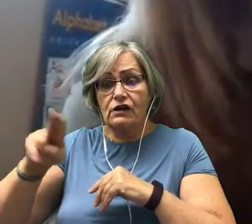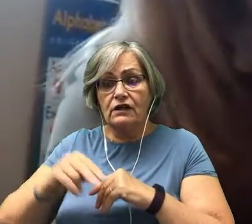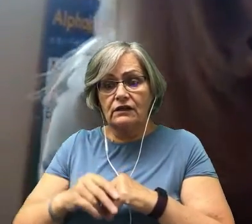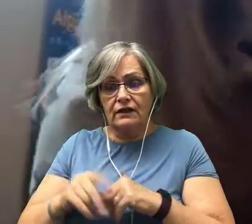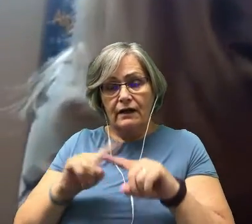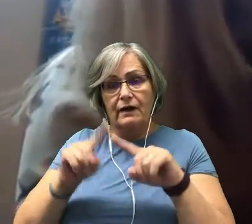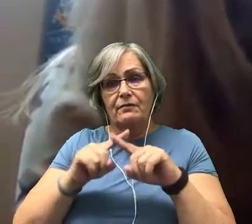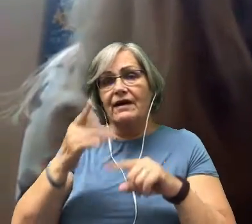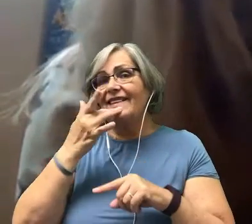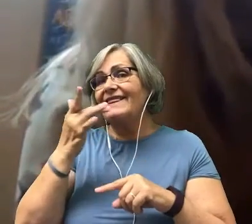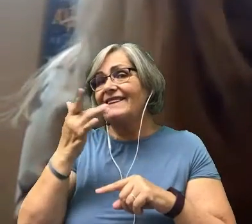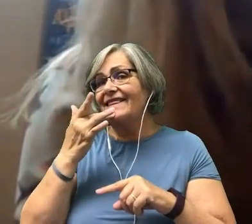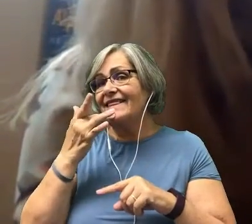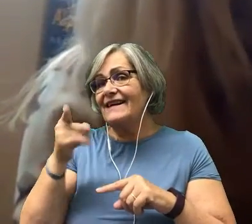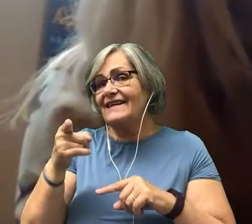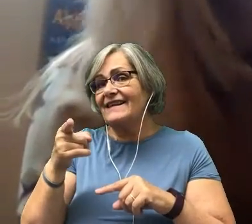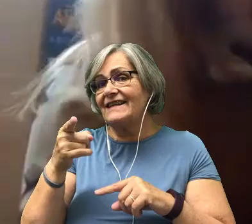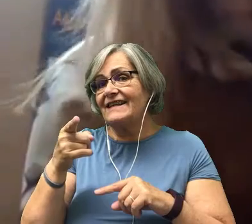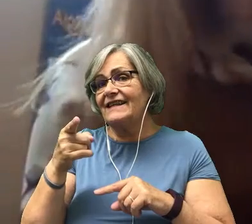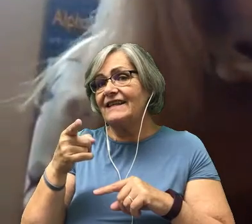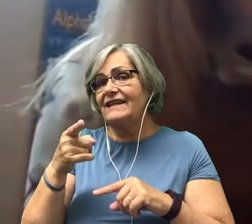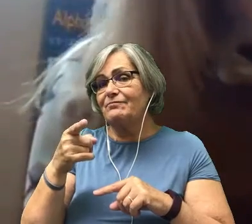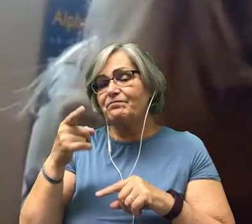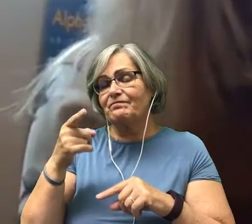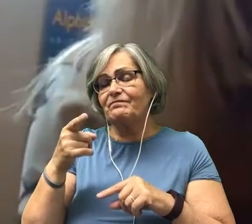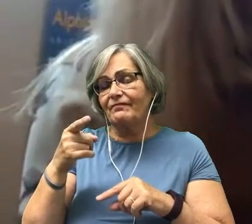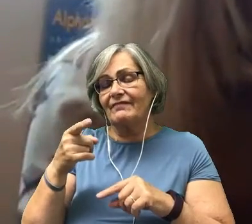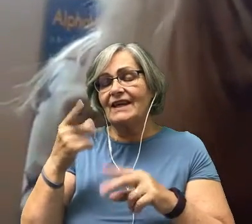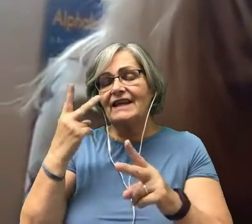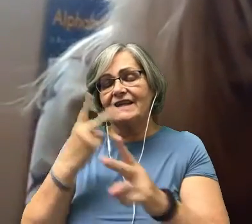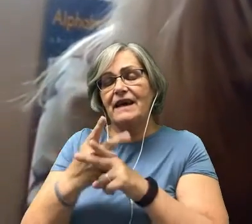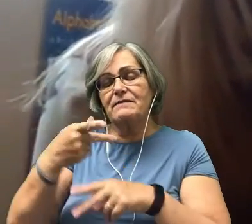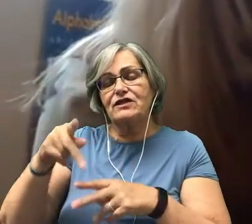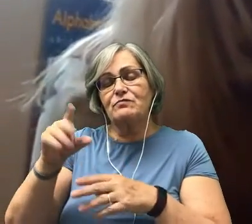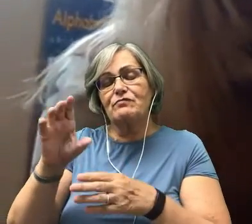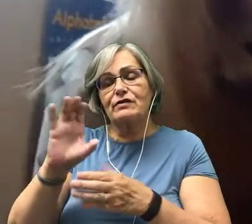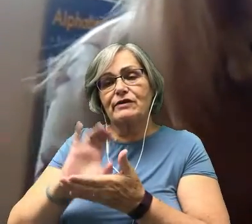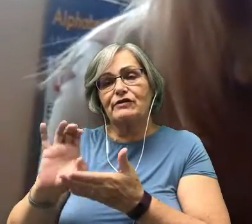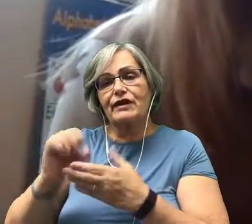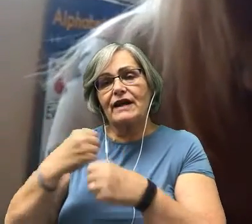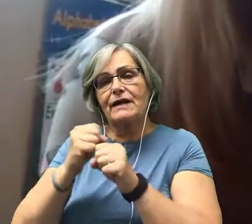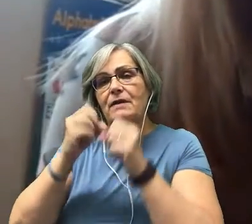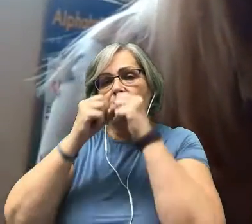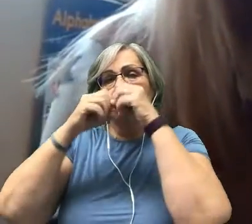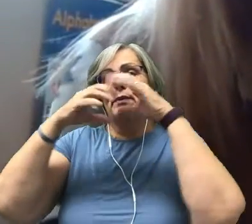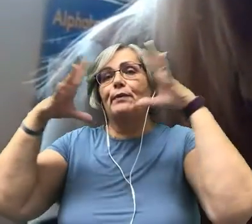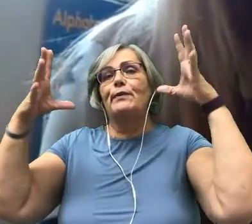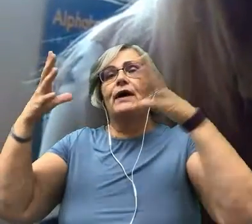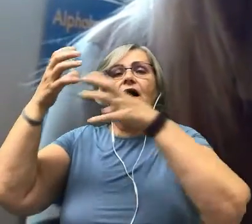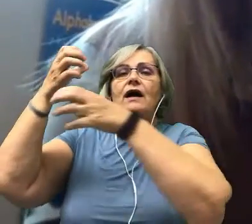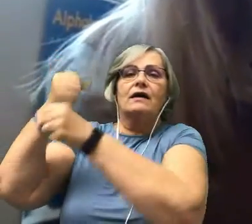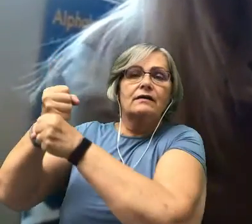But luckily, he kept his wits and his purple crayon, and he made a balloon, and he grabbed onto